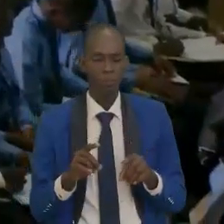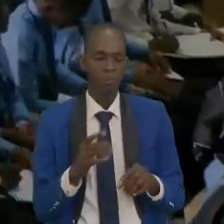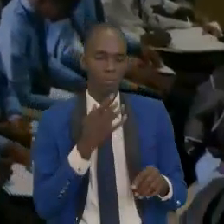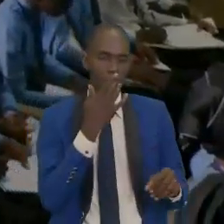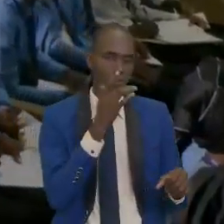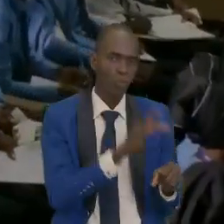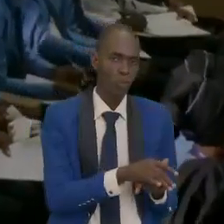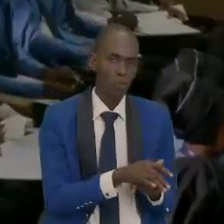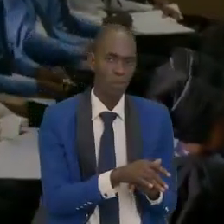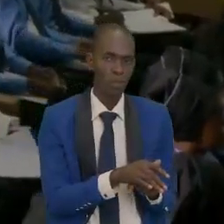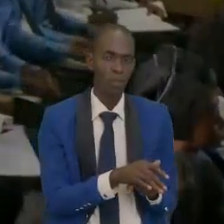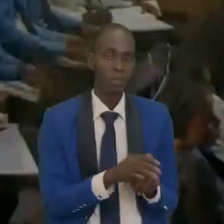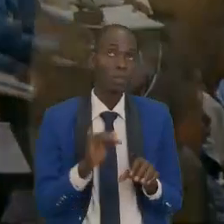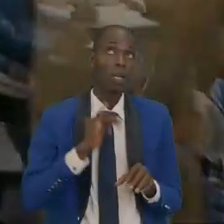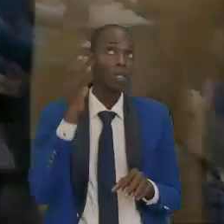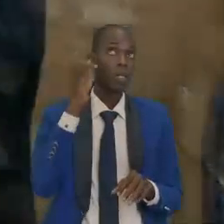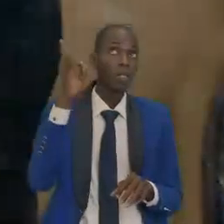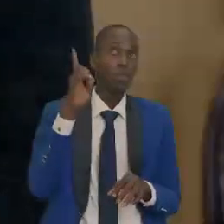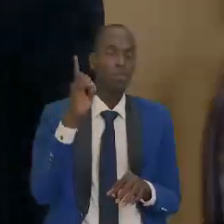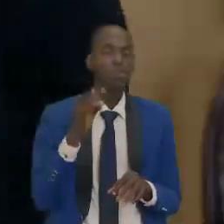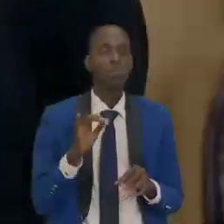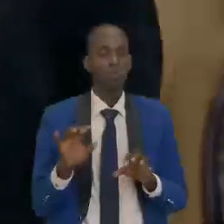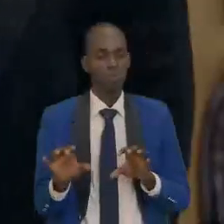I will see him perform